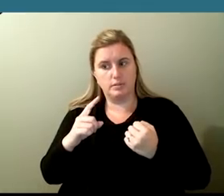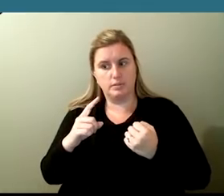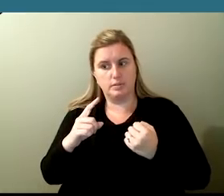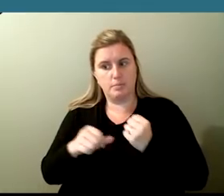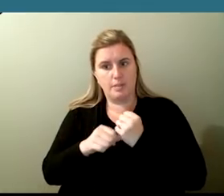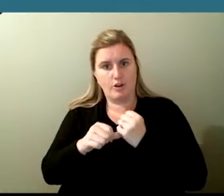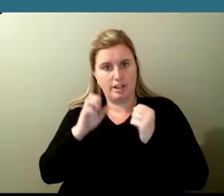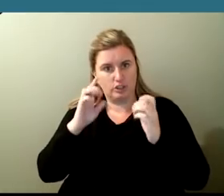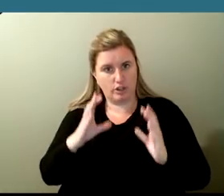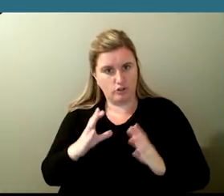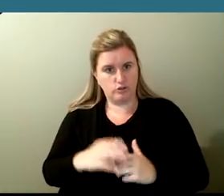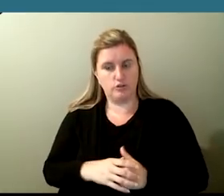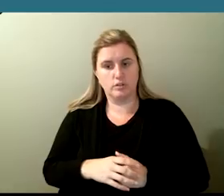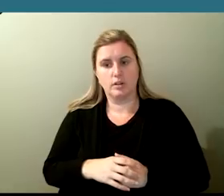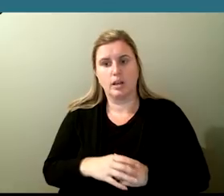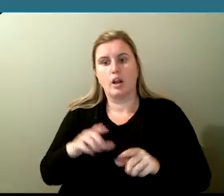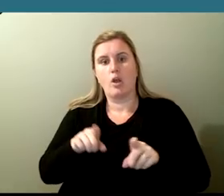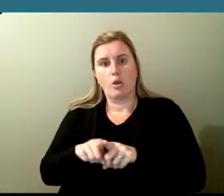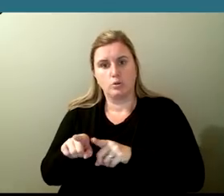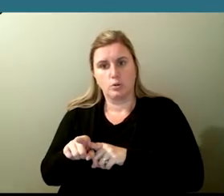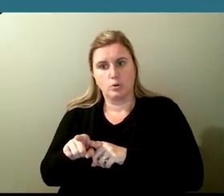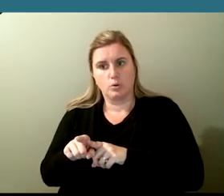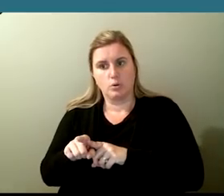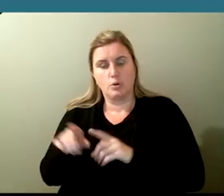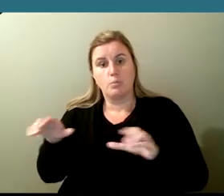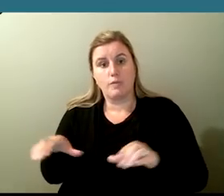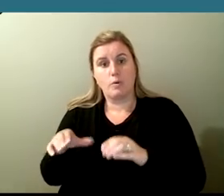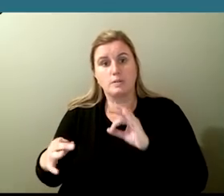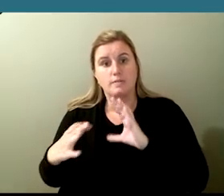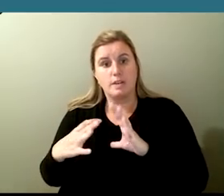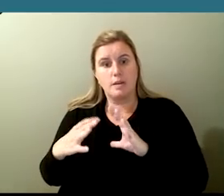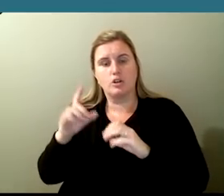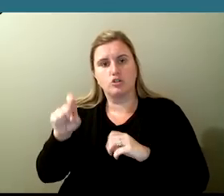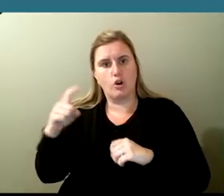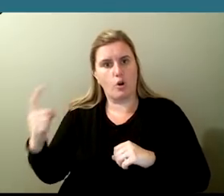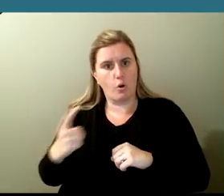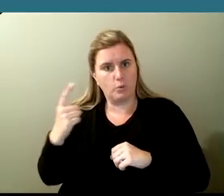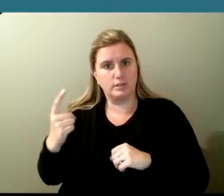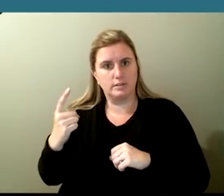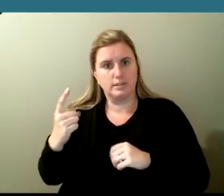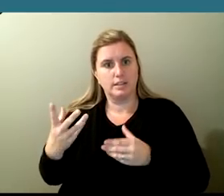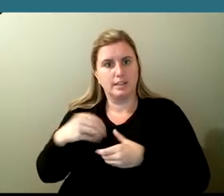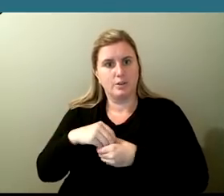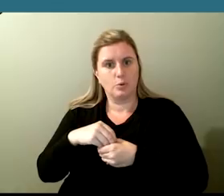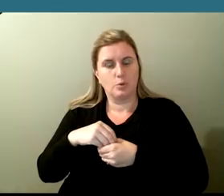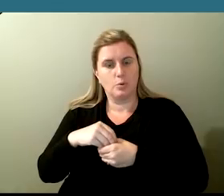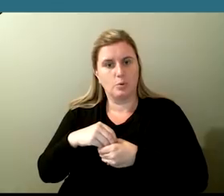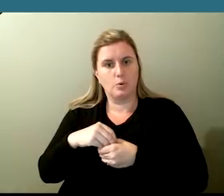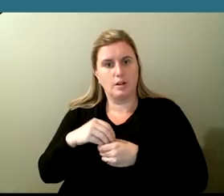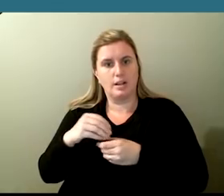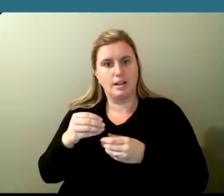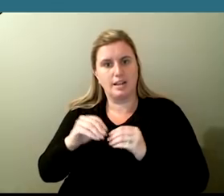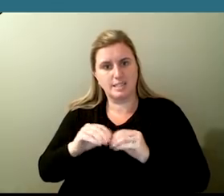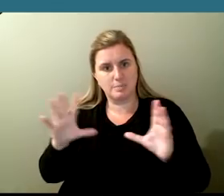peer educators. And also, performance feedback should always include an